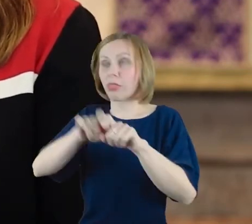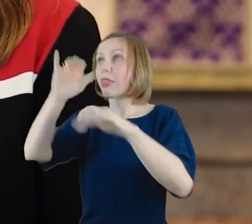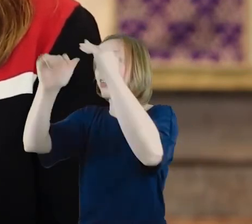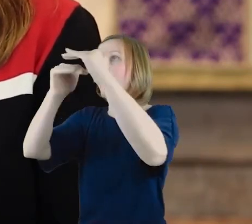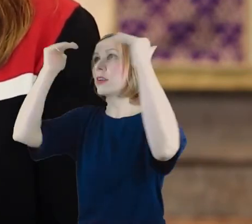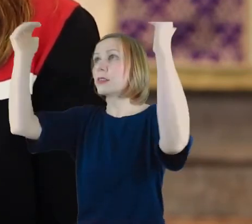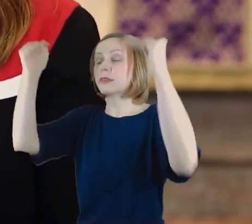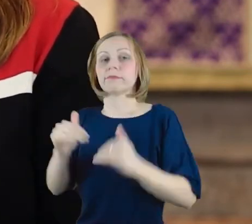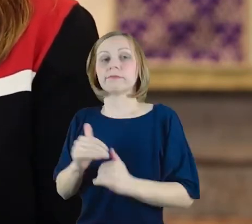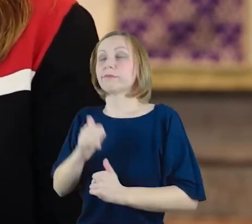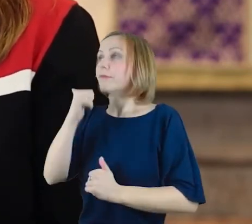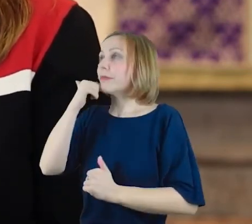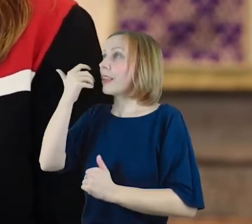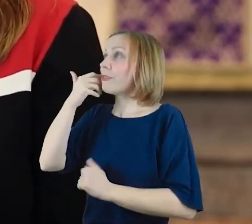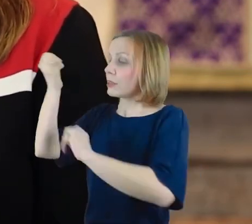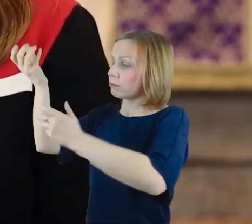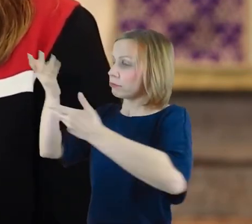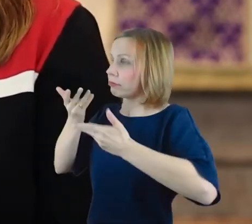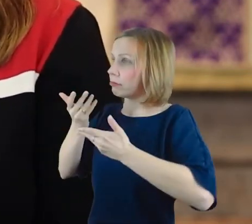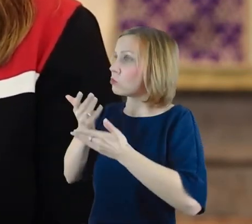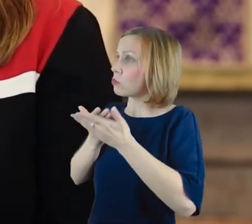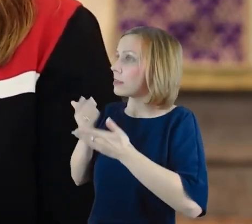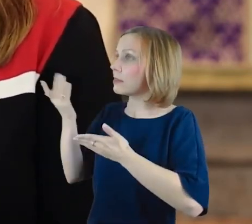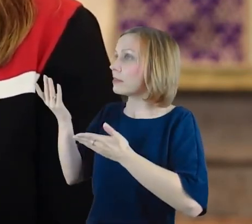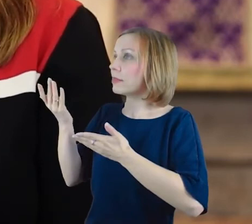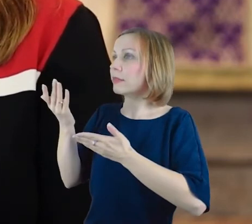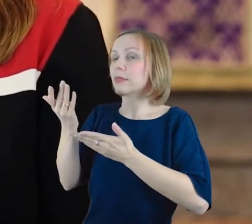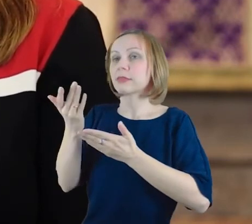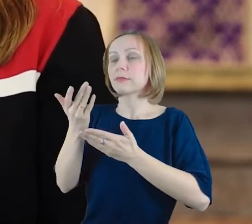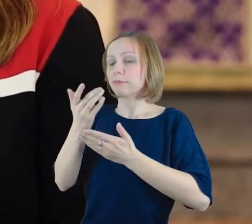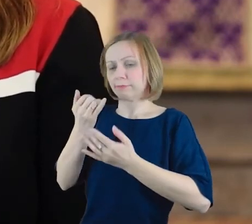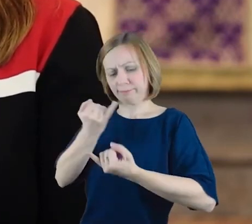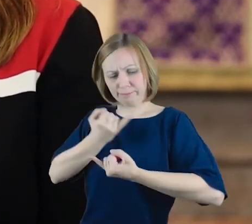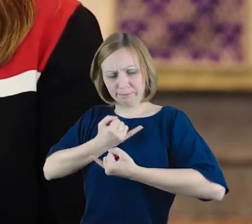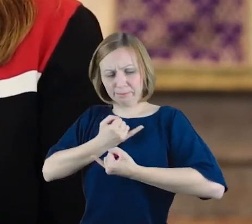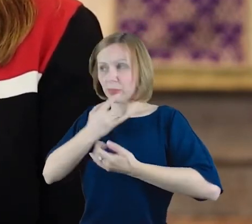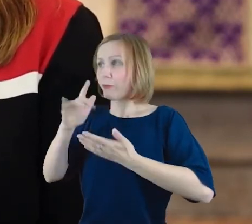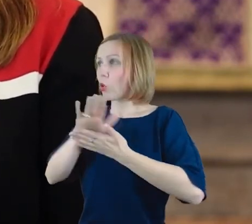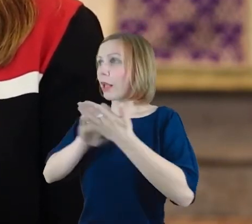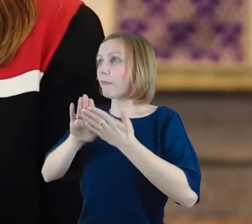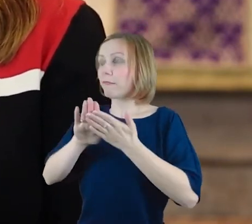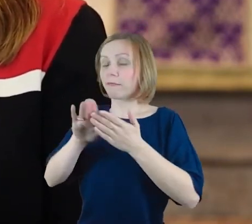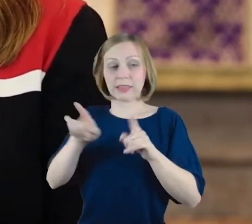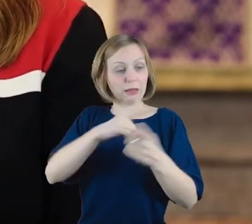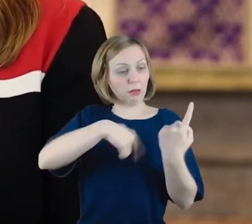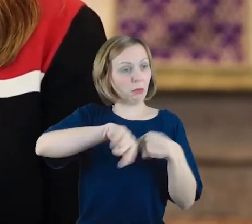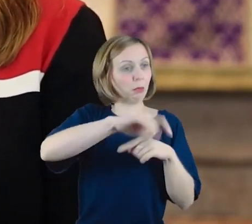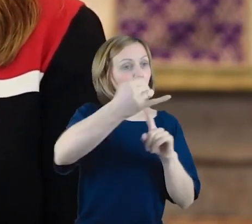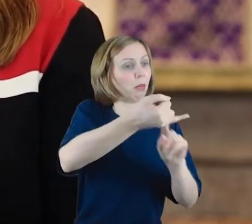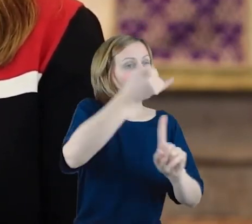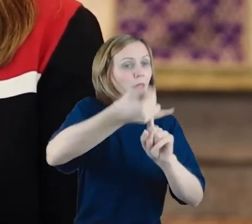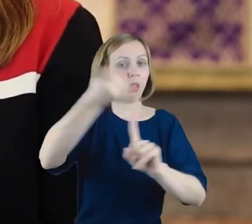is in heaven. Give us this day our daily bread, and forgive us our trespasses, as we